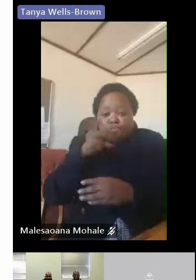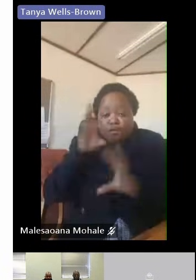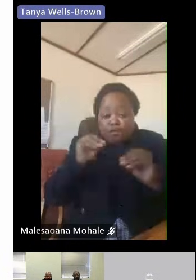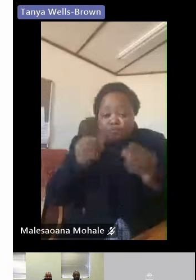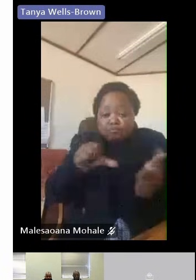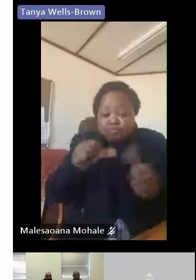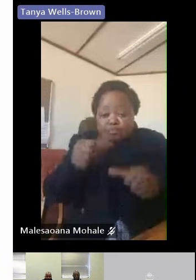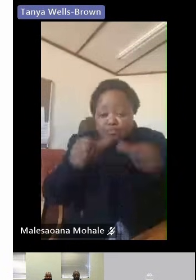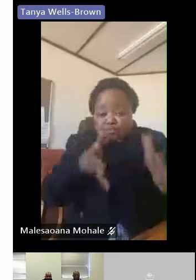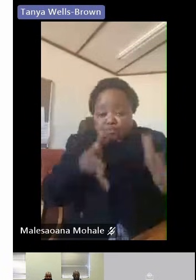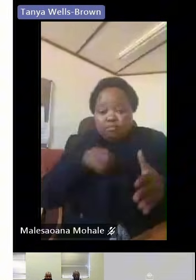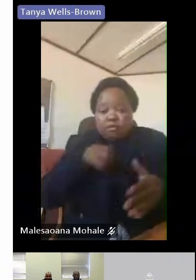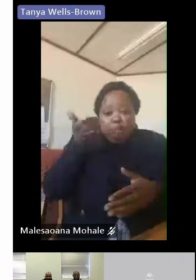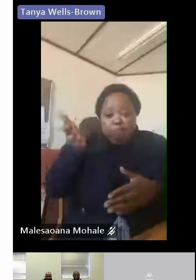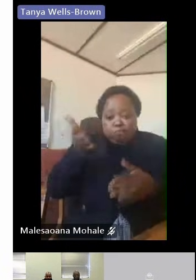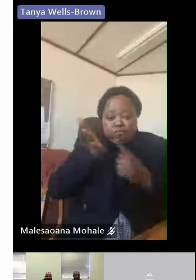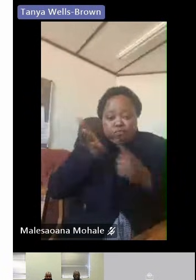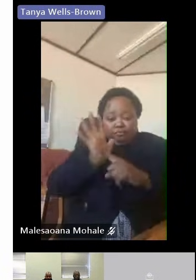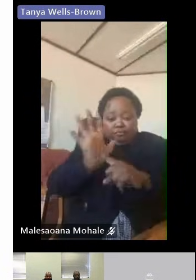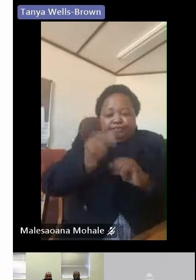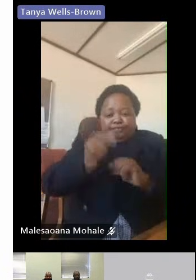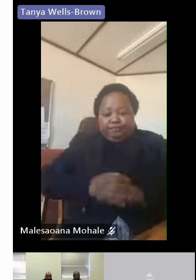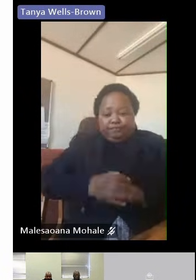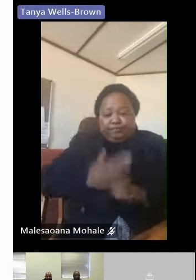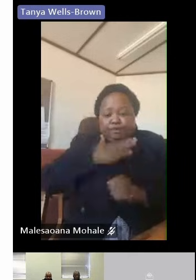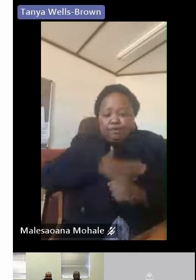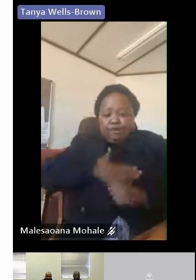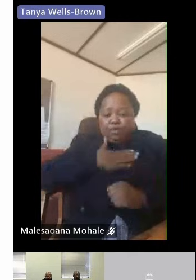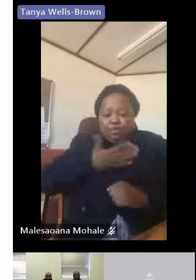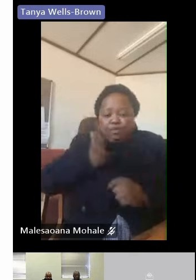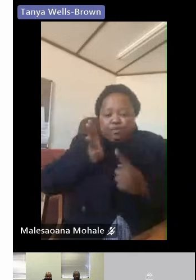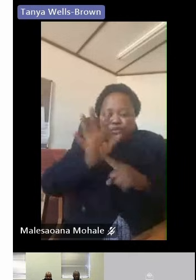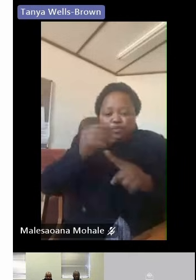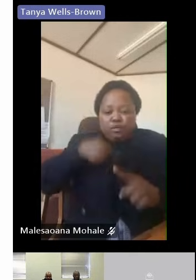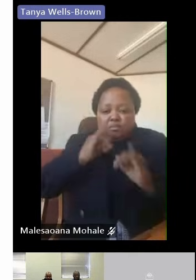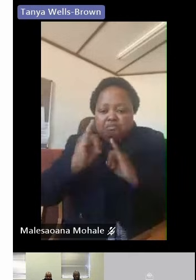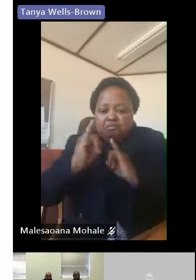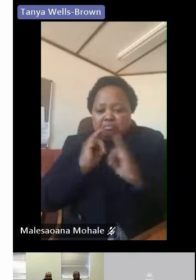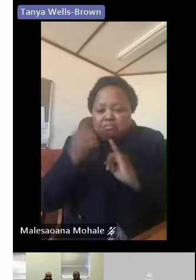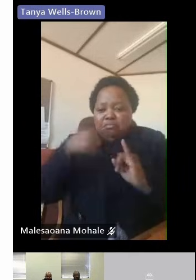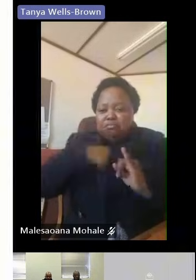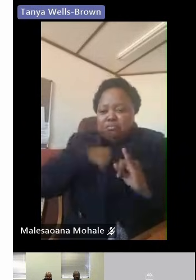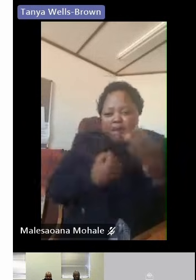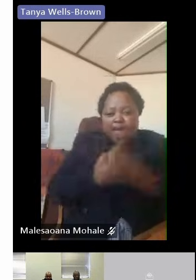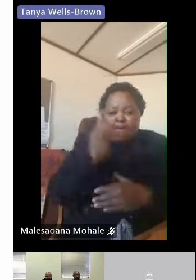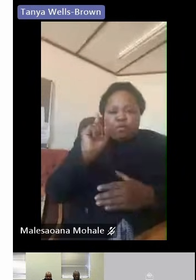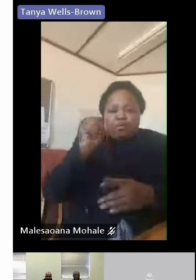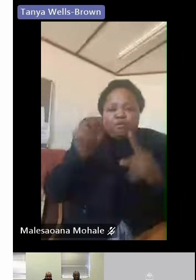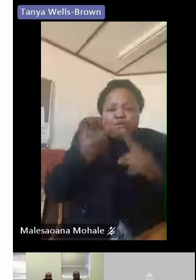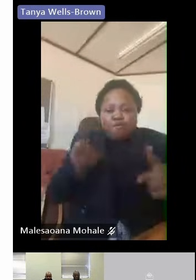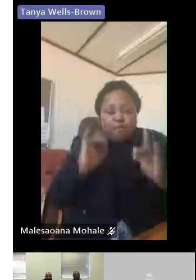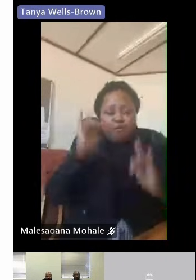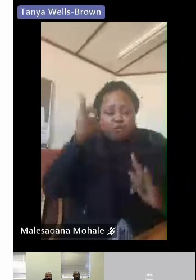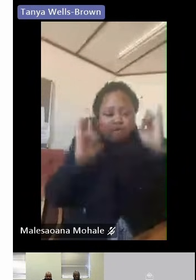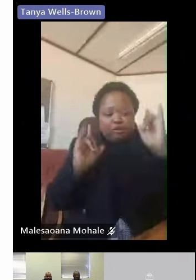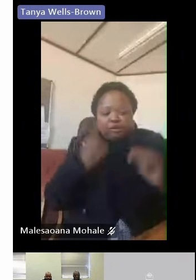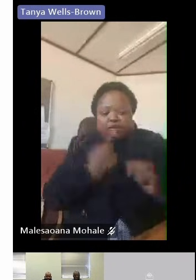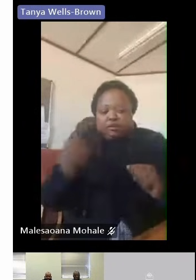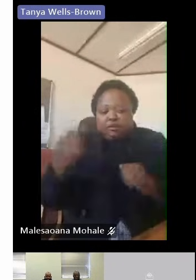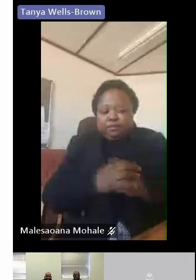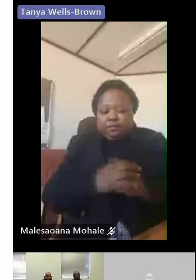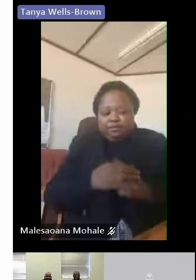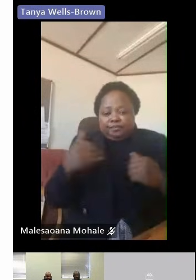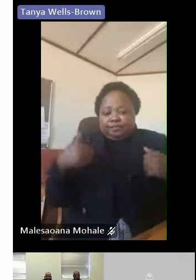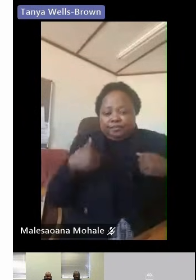give you an idea of how my interviews radiated from each district. I started with a seed